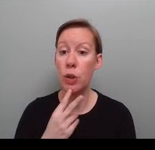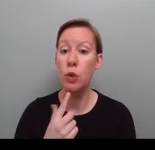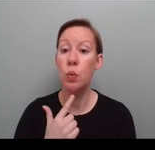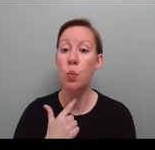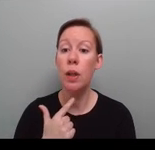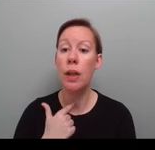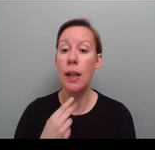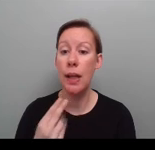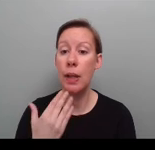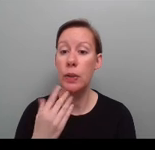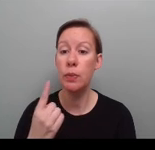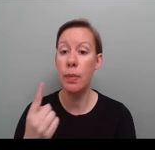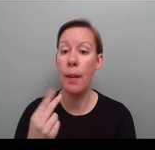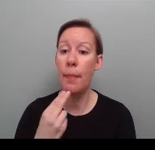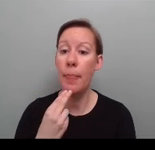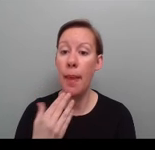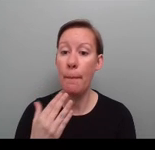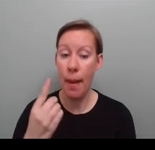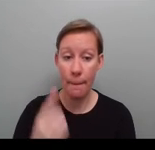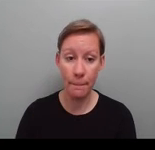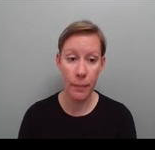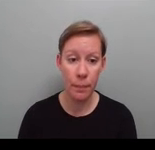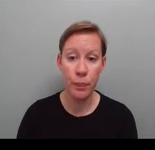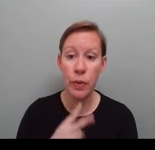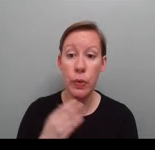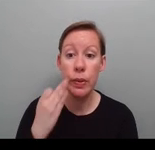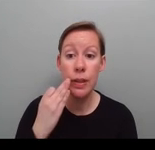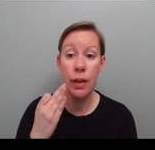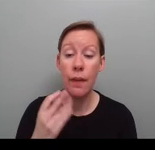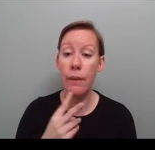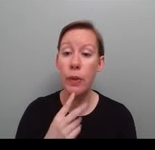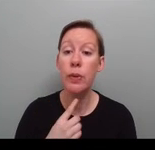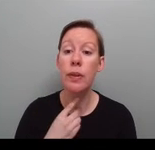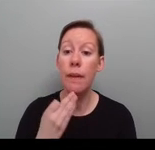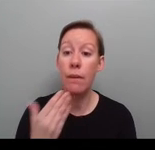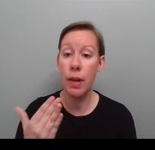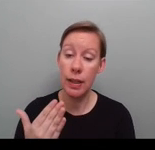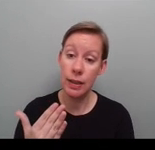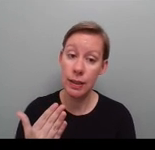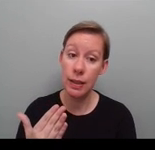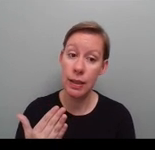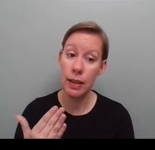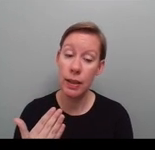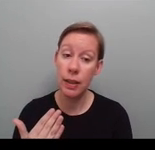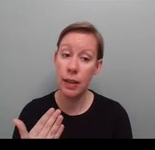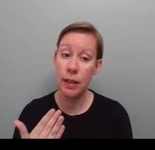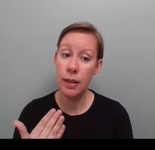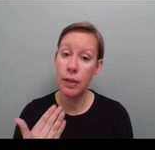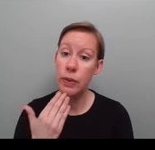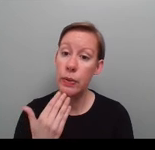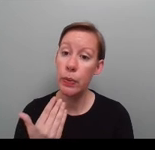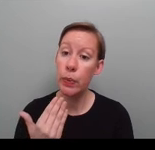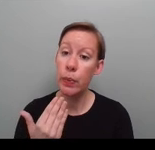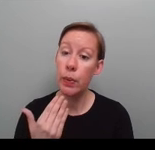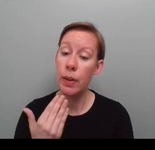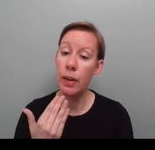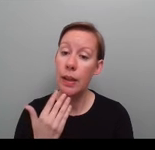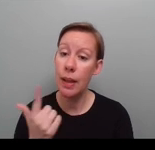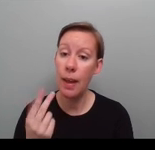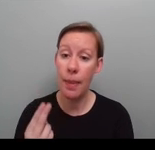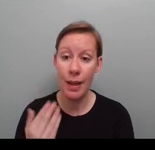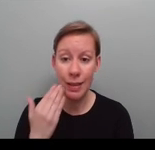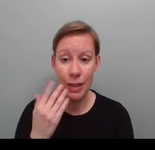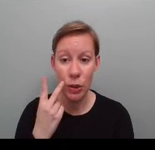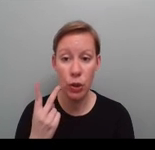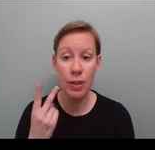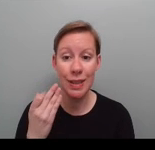little arrow button to pop them up. You can see over here that there are a few different emoticons to allow the teacher to see if you are understanding